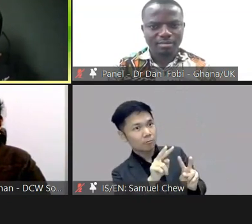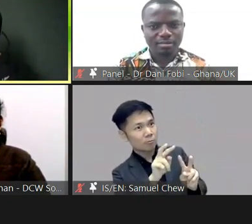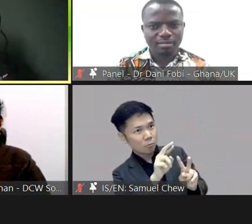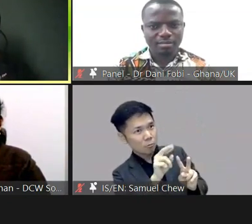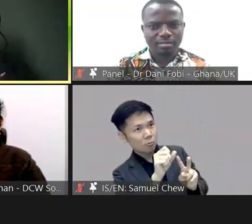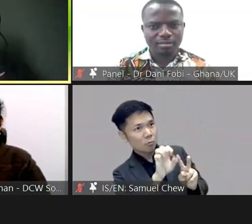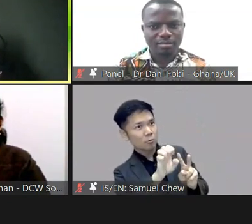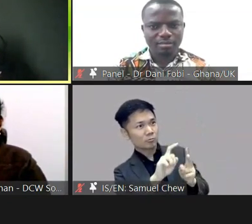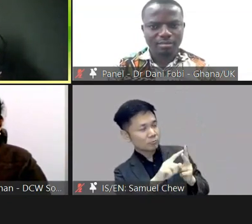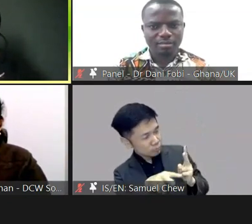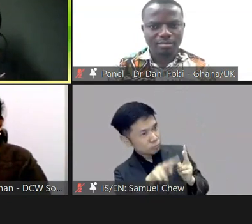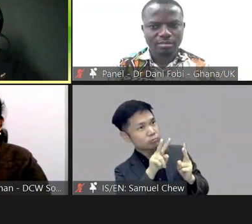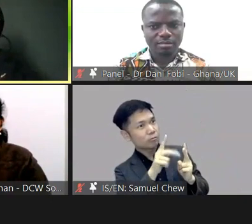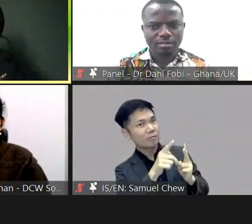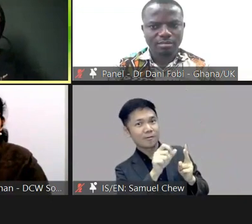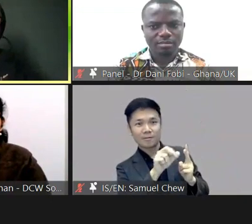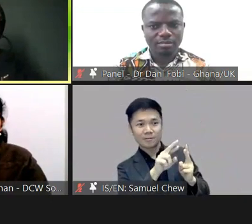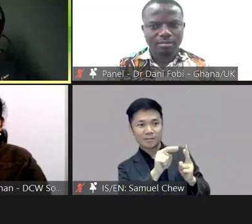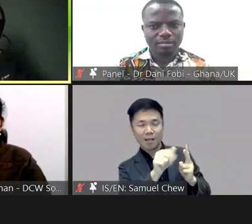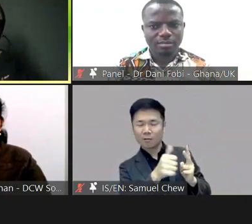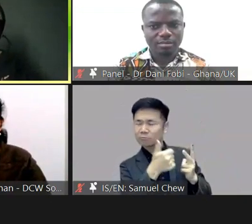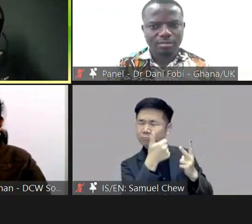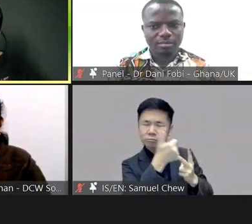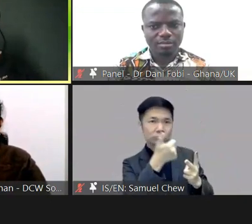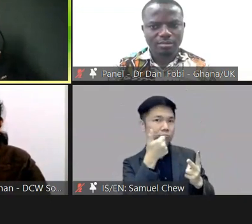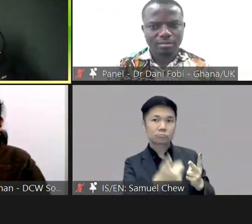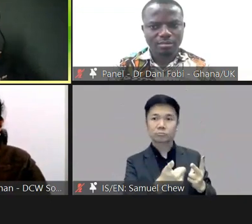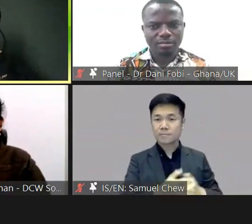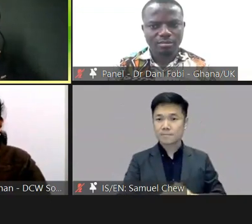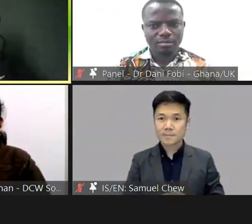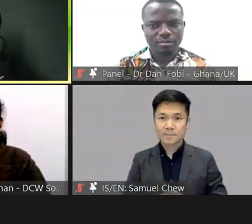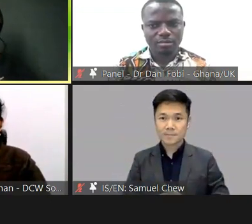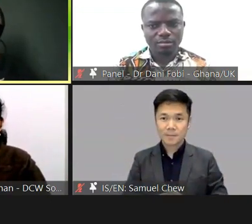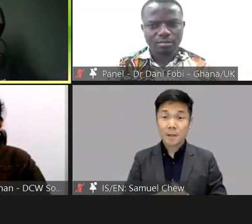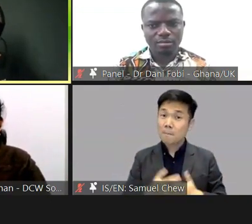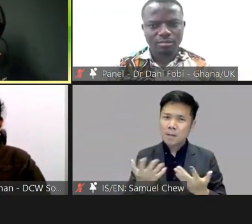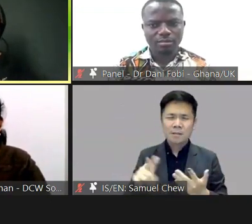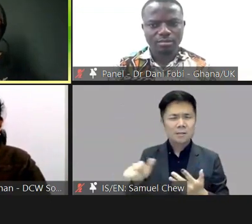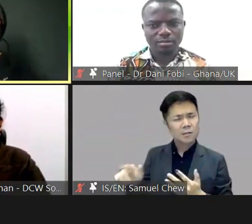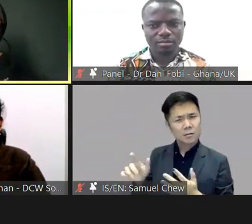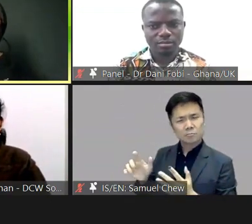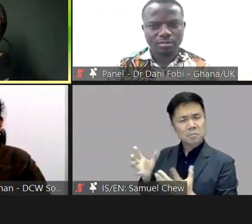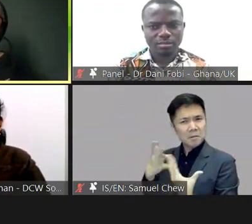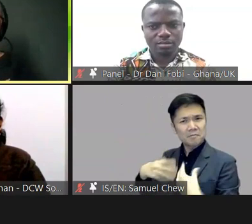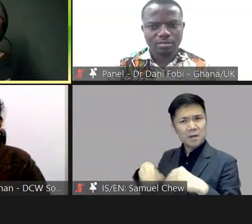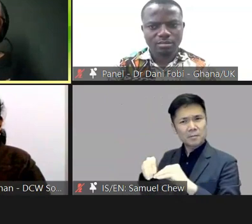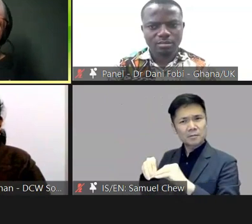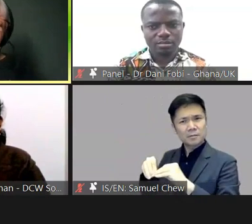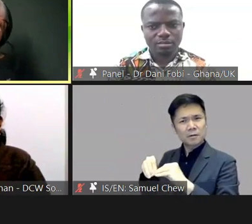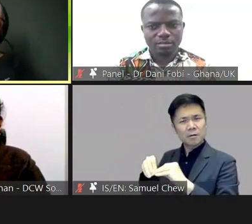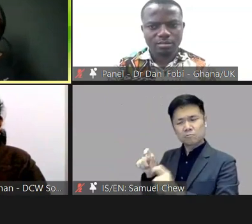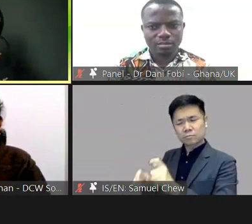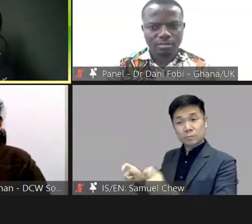sure that children who perhaps have never met a deaf person or whose families have never met another deaf